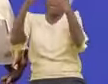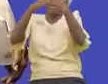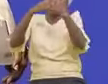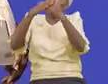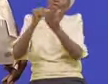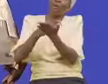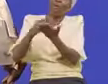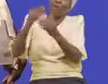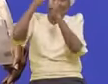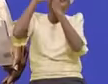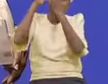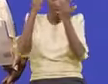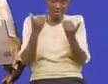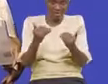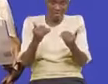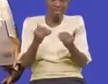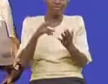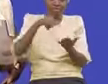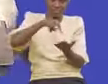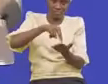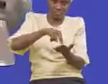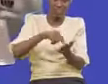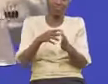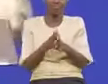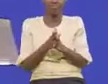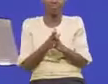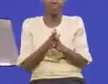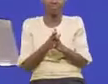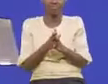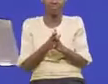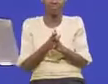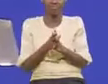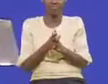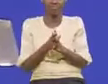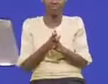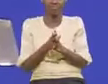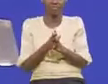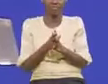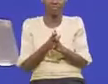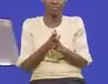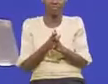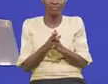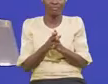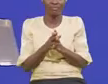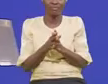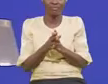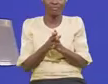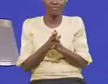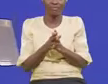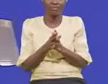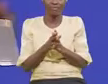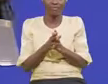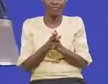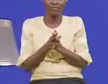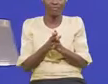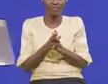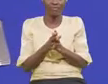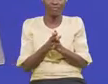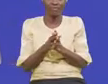amoyo kata kwese benadi anaya Kristo tu e point Kristo tu ya toji aire jipo vofu agboa wa obenya